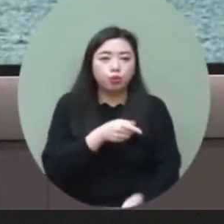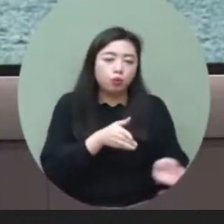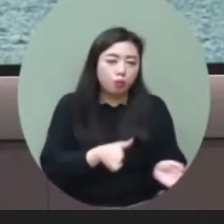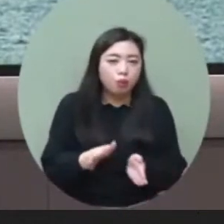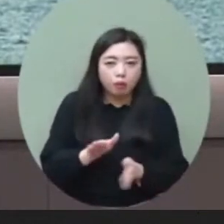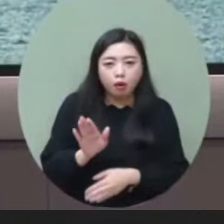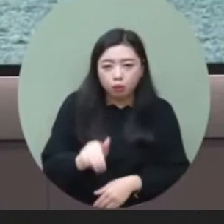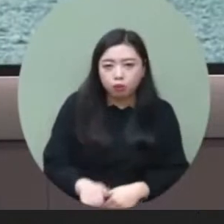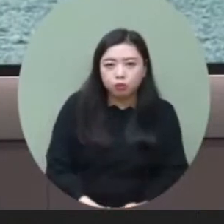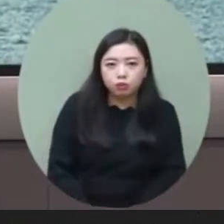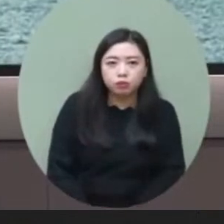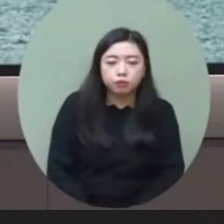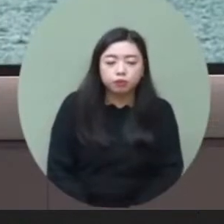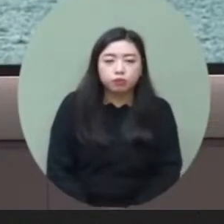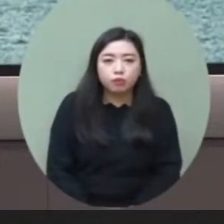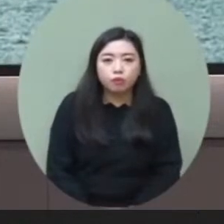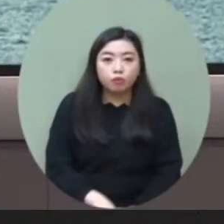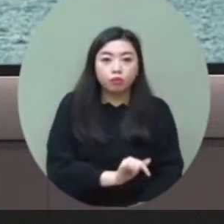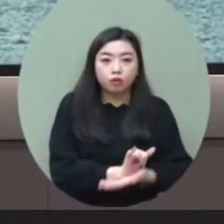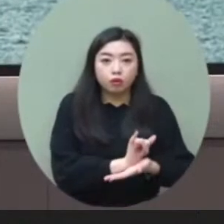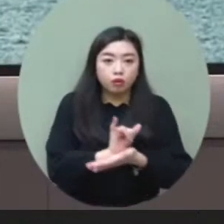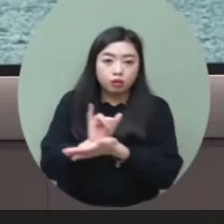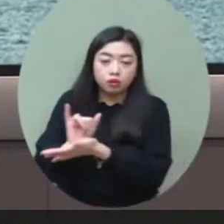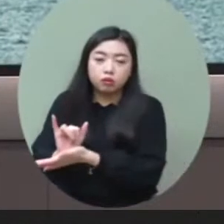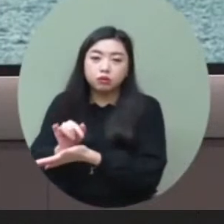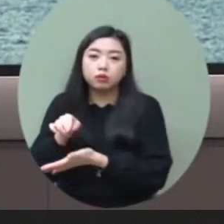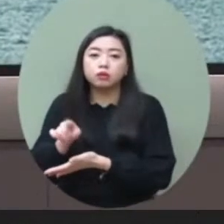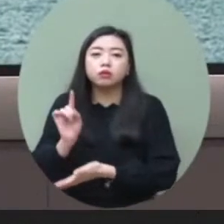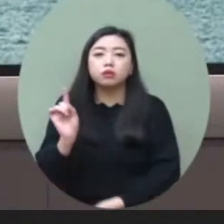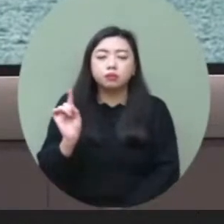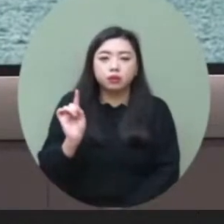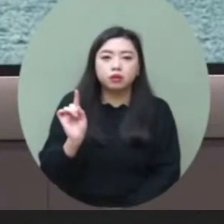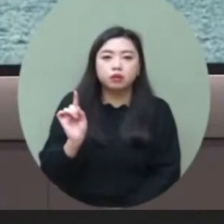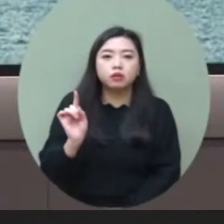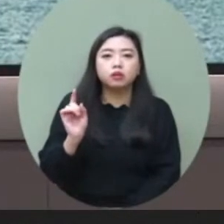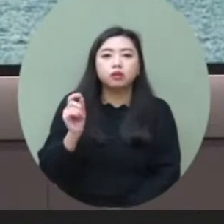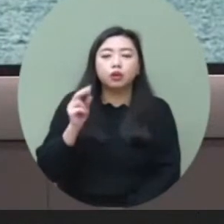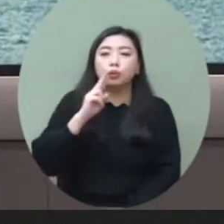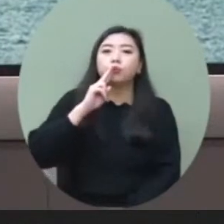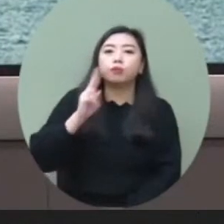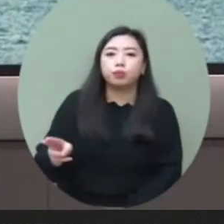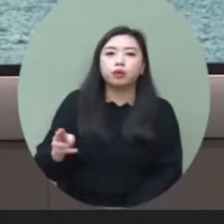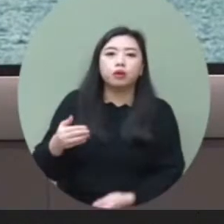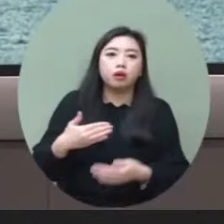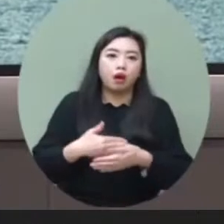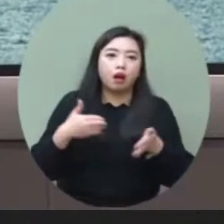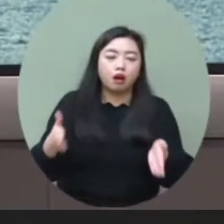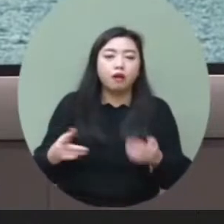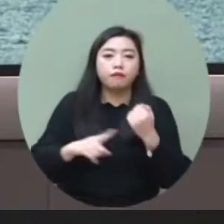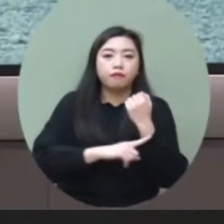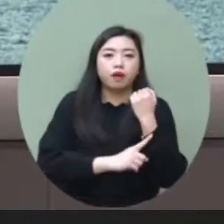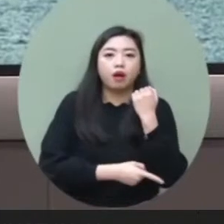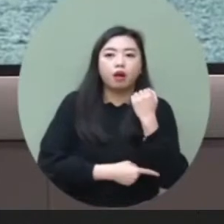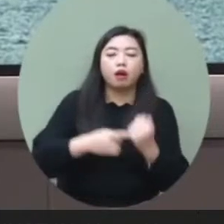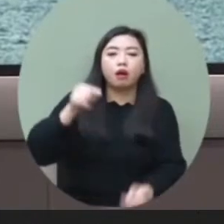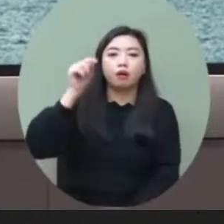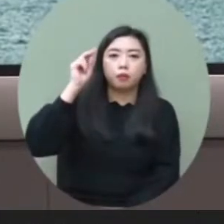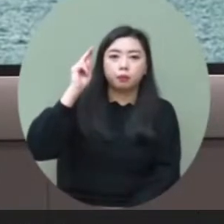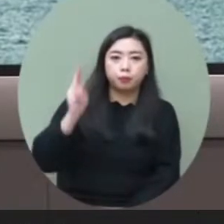So the hospital authority might decide to admit some of these individuals.